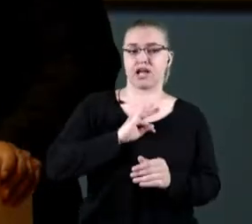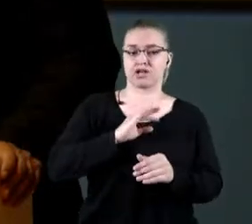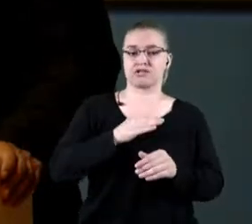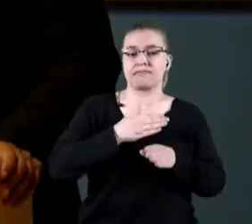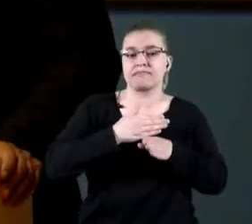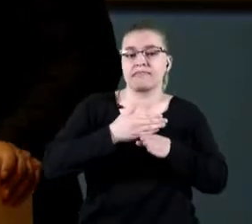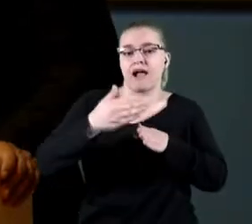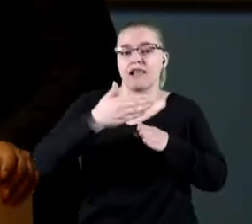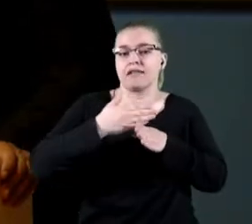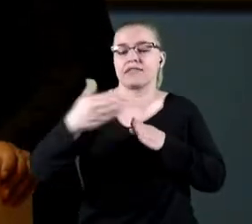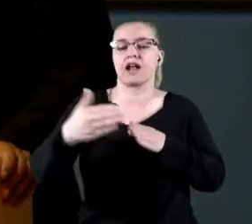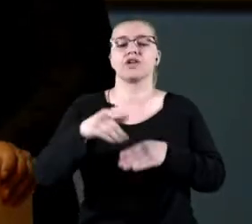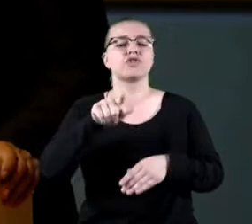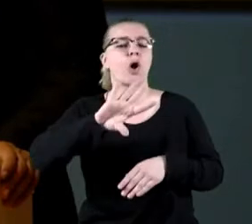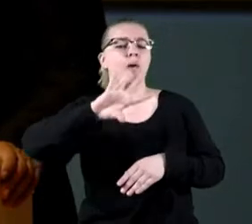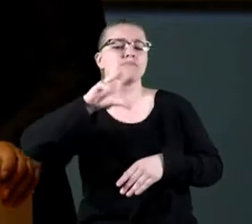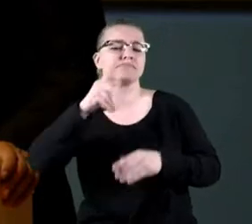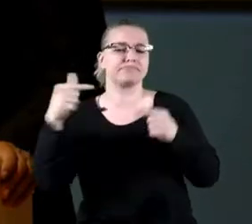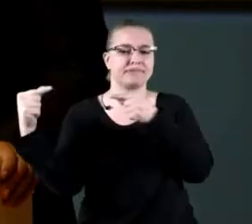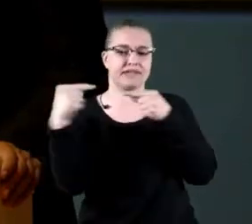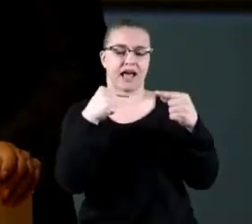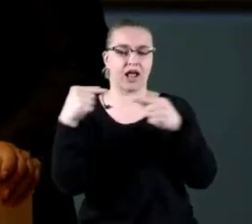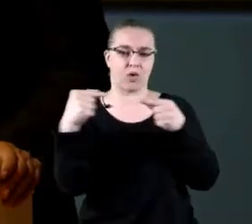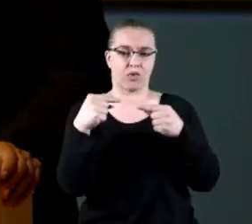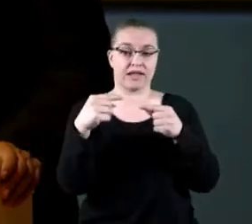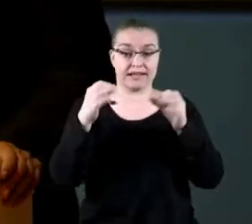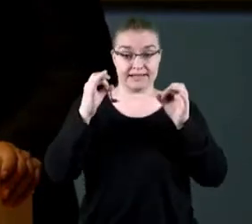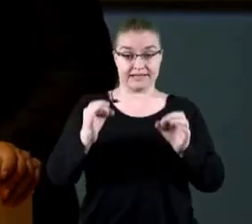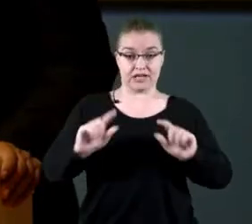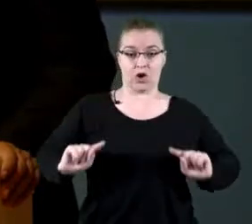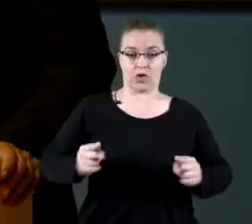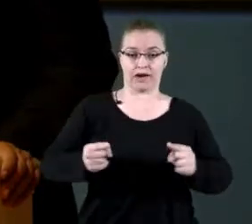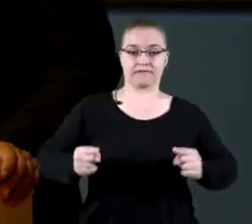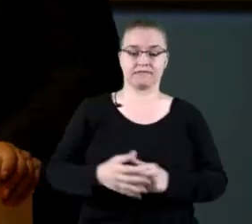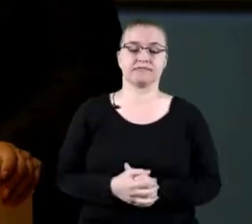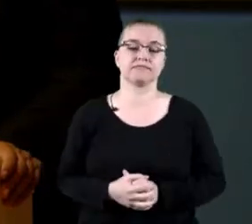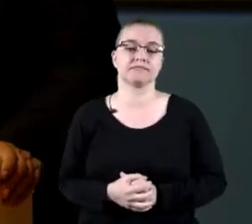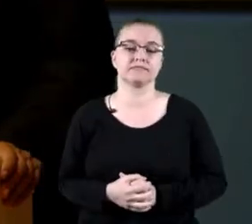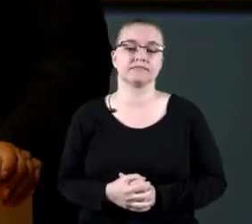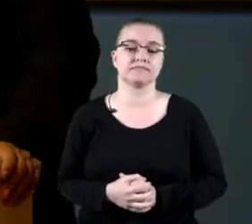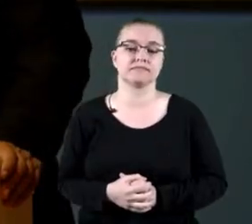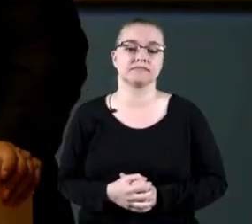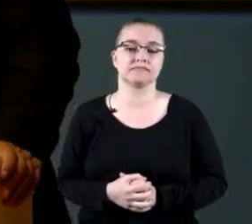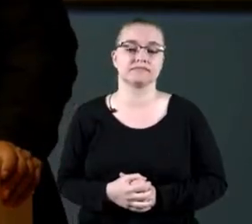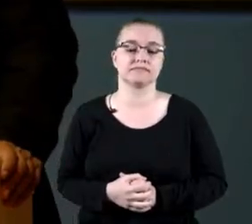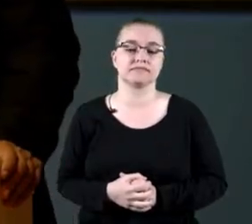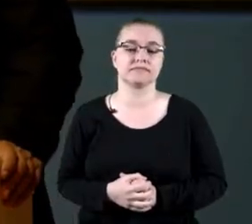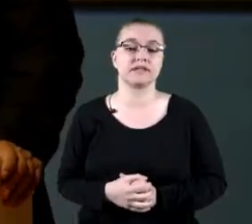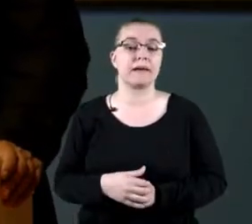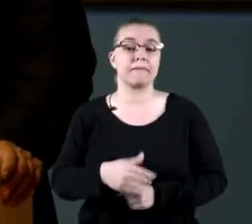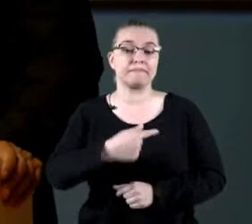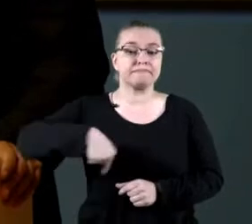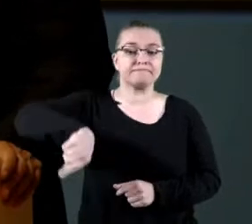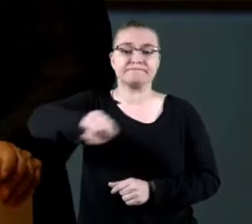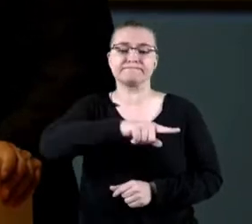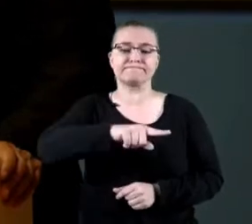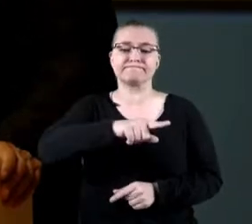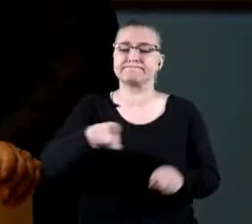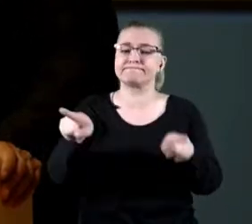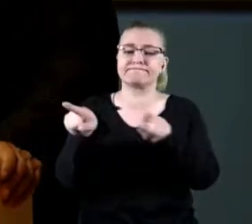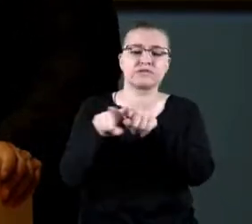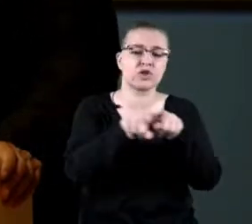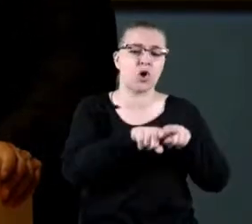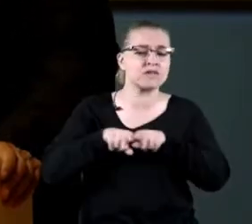this dialogue that we are organizing, that we all are like-minded. We all believe that resilience building is